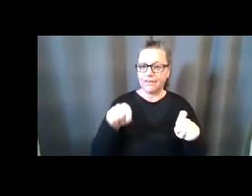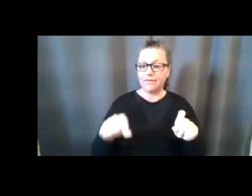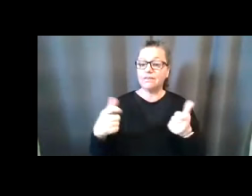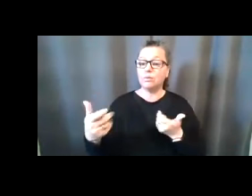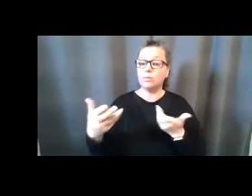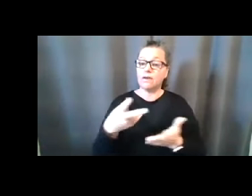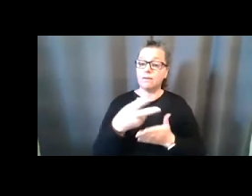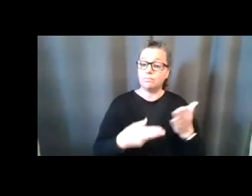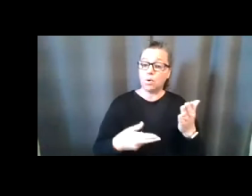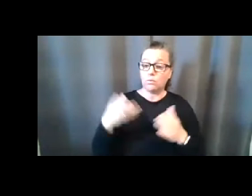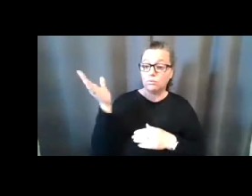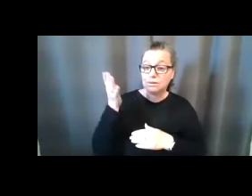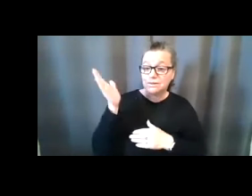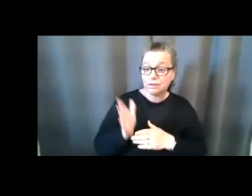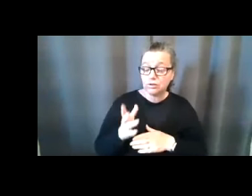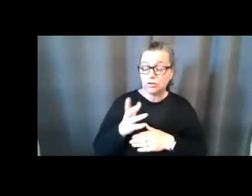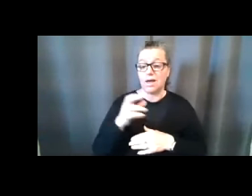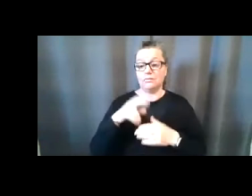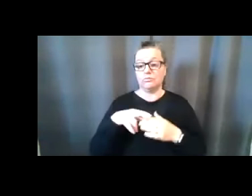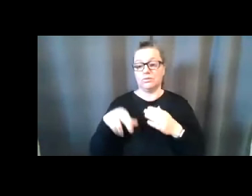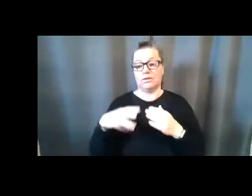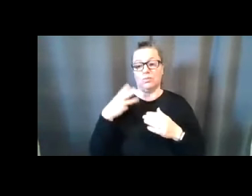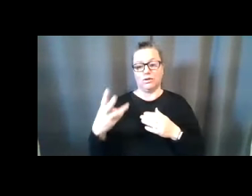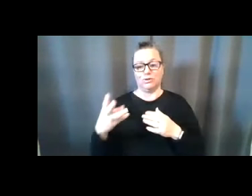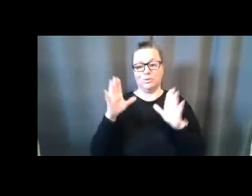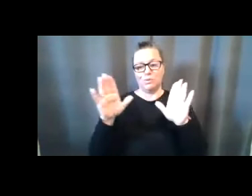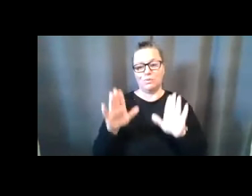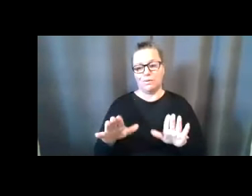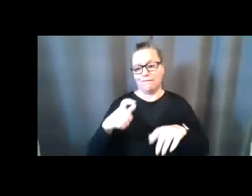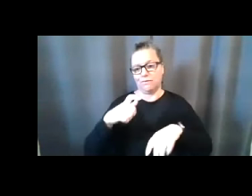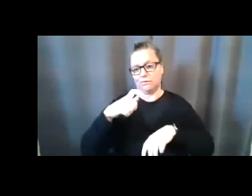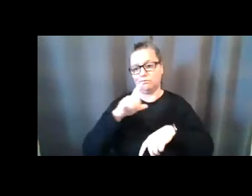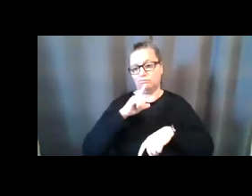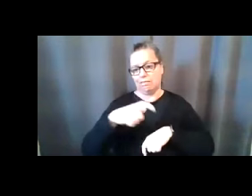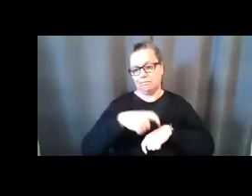the presenters and Results Washington with great real-time feedback.